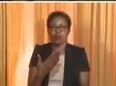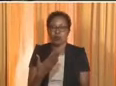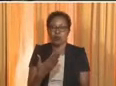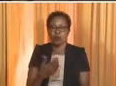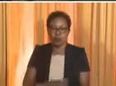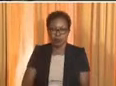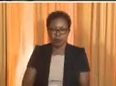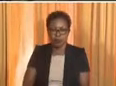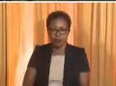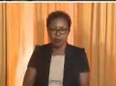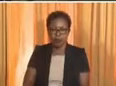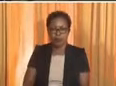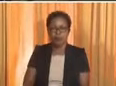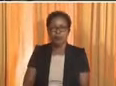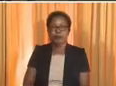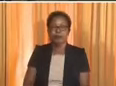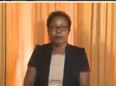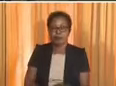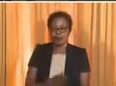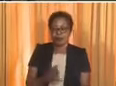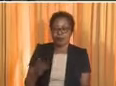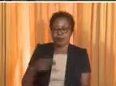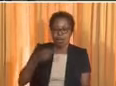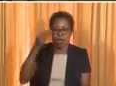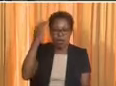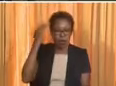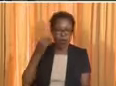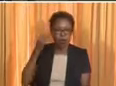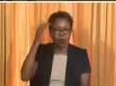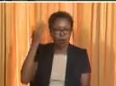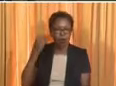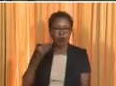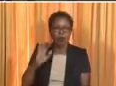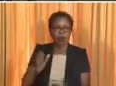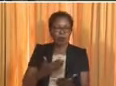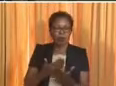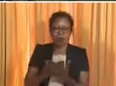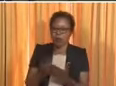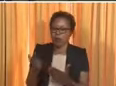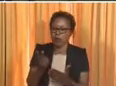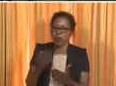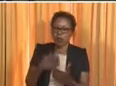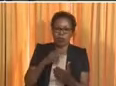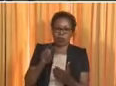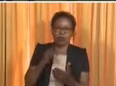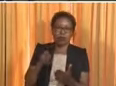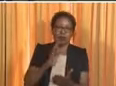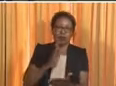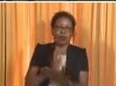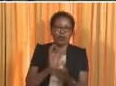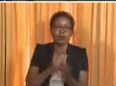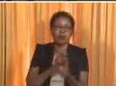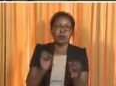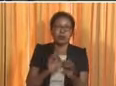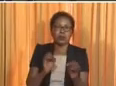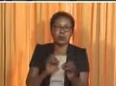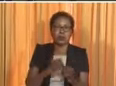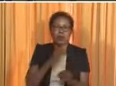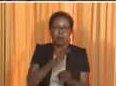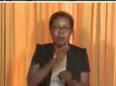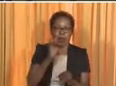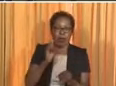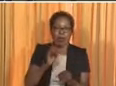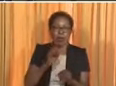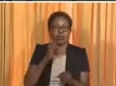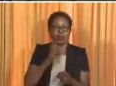None of the superior courts examined this fact, leading them to the erroneous conclusion that the BBI Steering Committee, the BBI Task Force, and